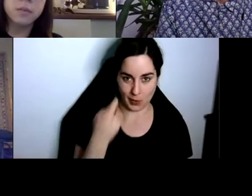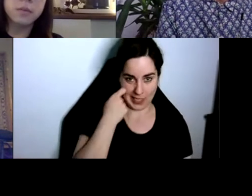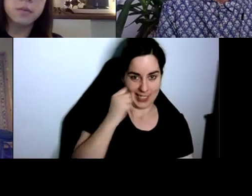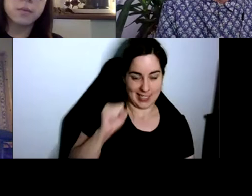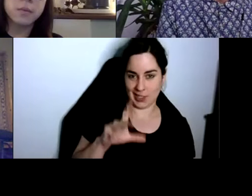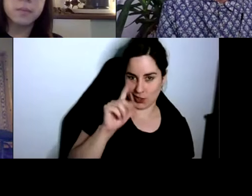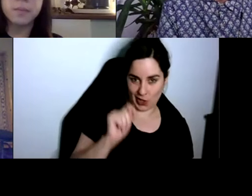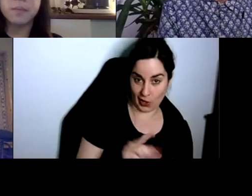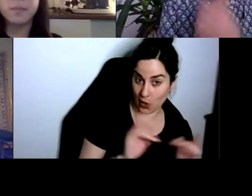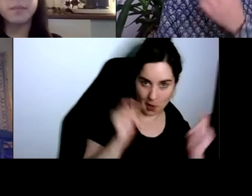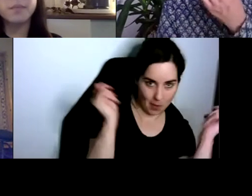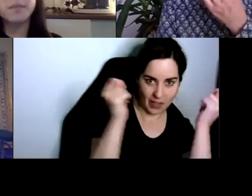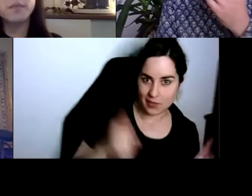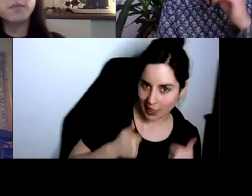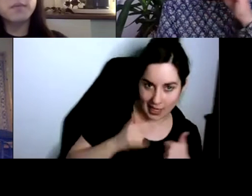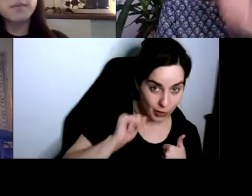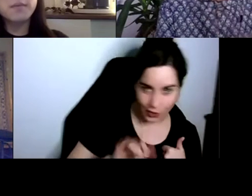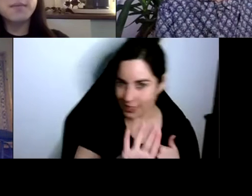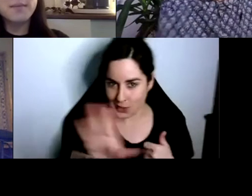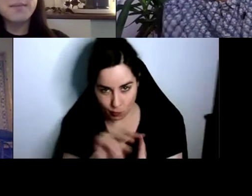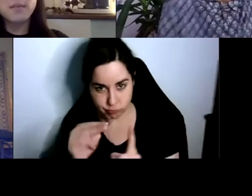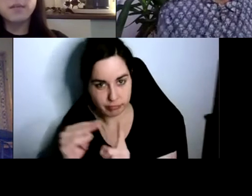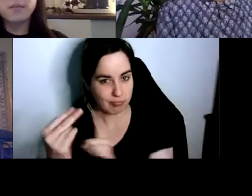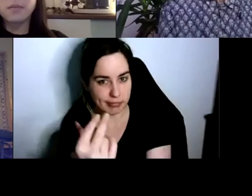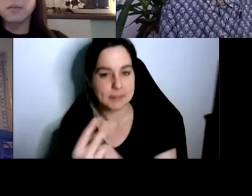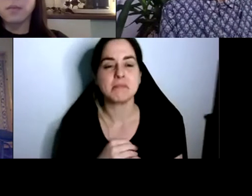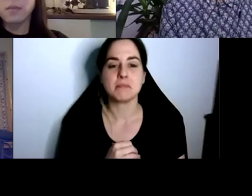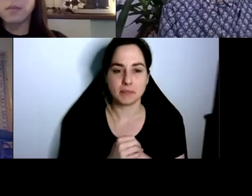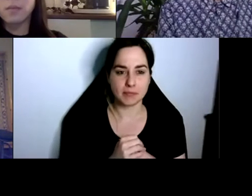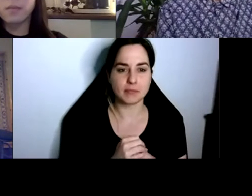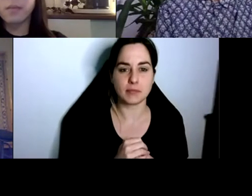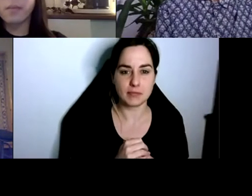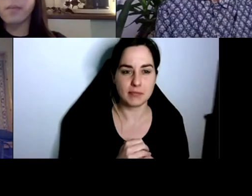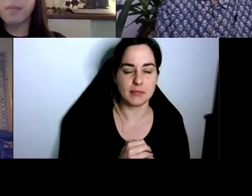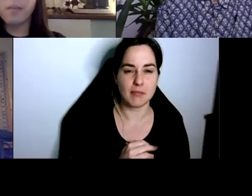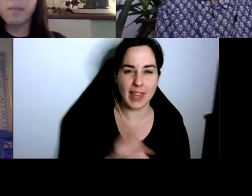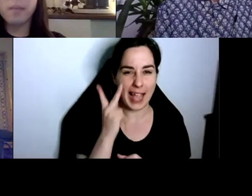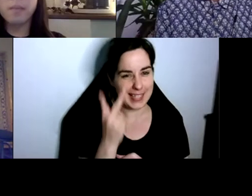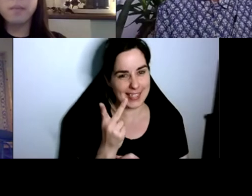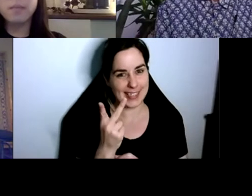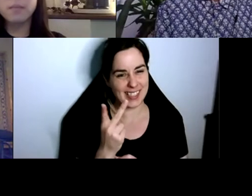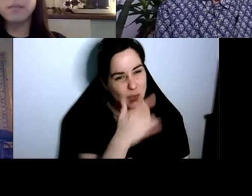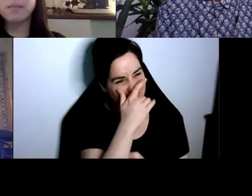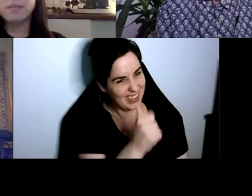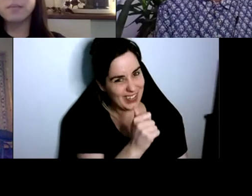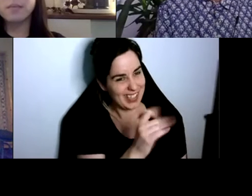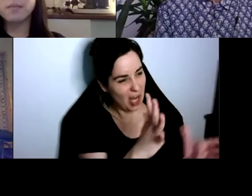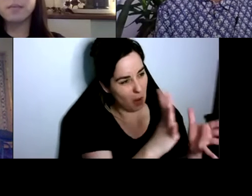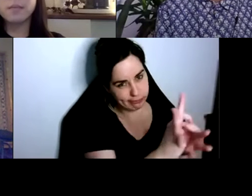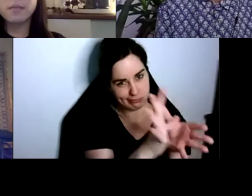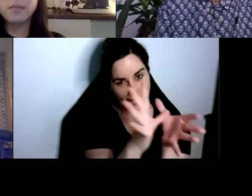the festival life. You know, I'm seeing a lot of interesting threads here regarding